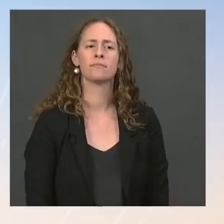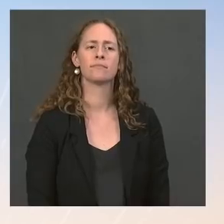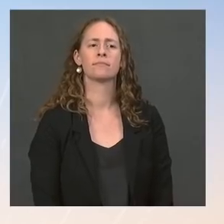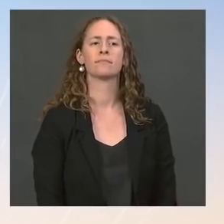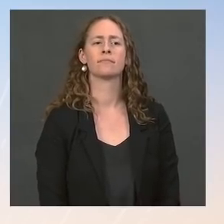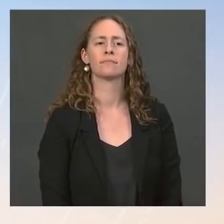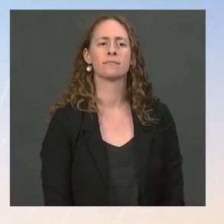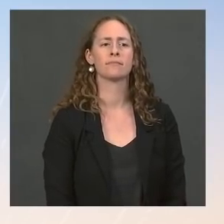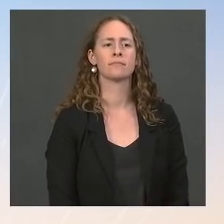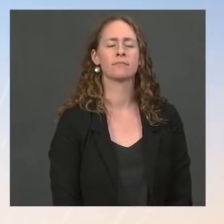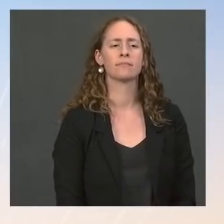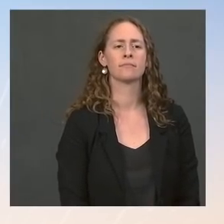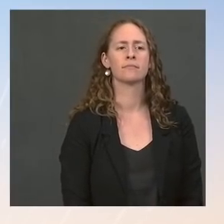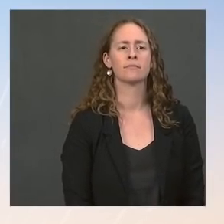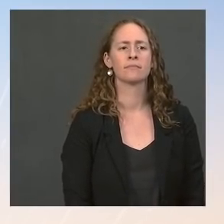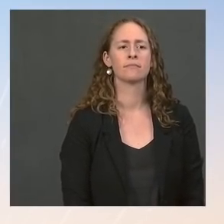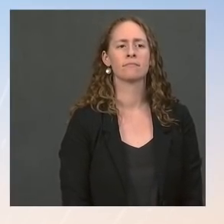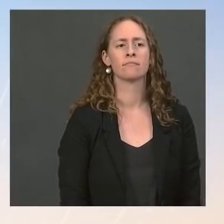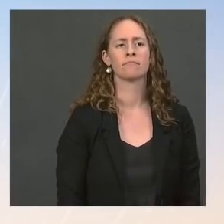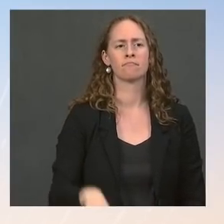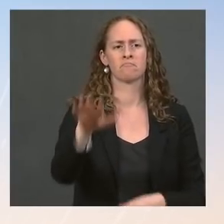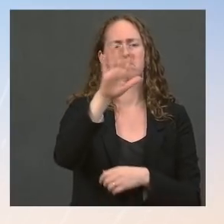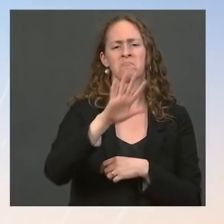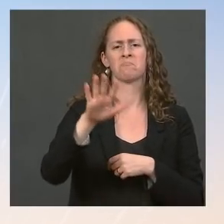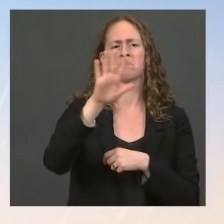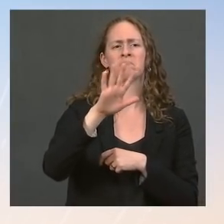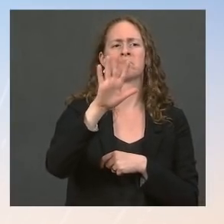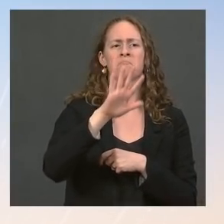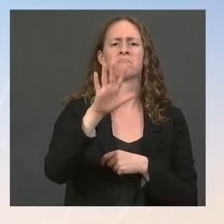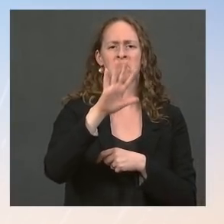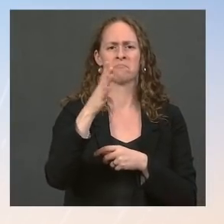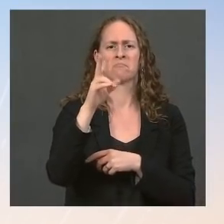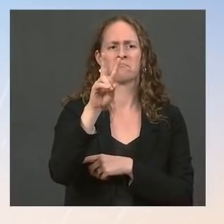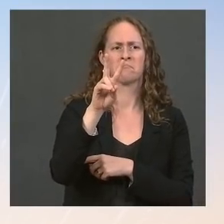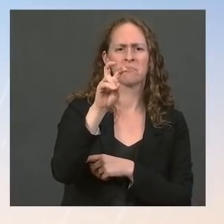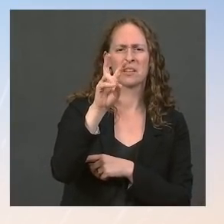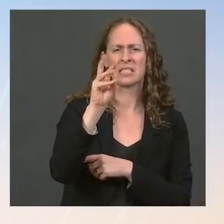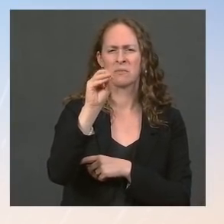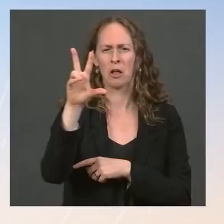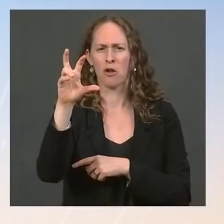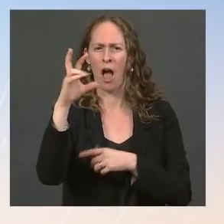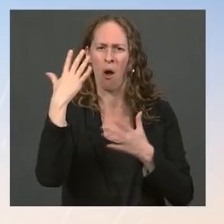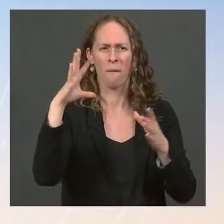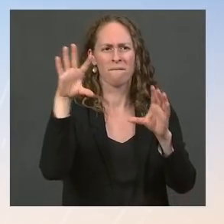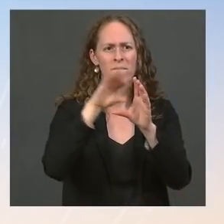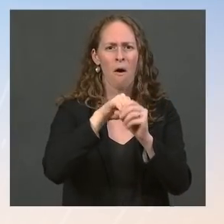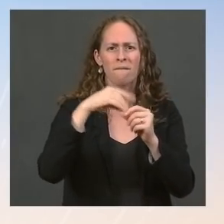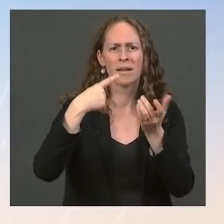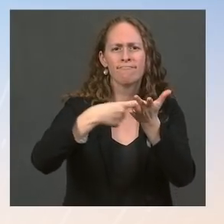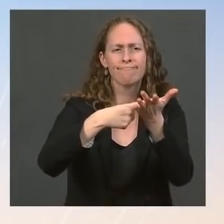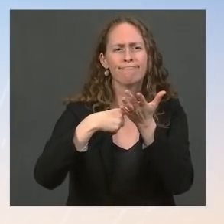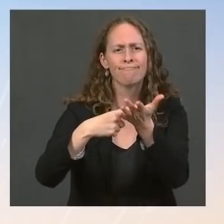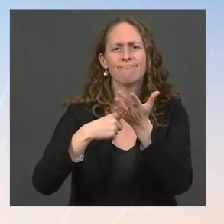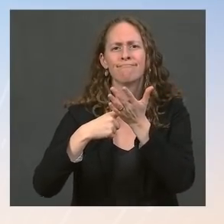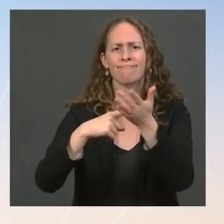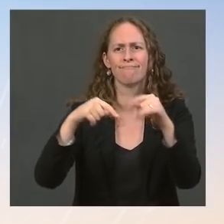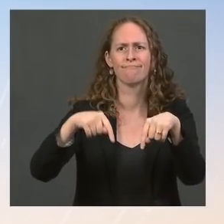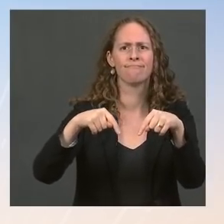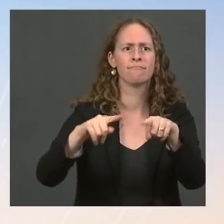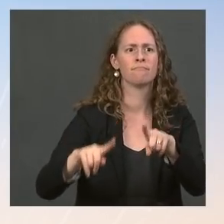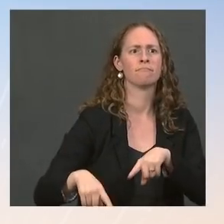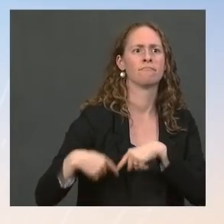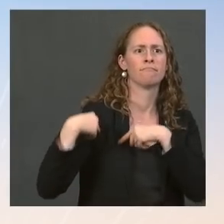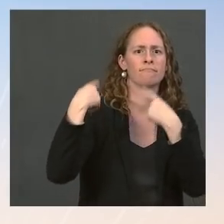260, probably more like 300 now, engagements with a range of members and their offices over the course of just September, including a